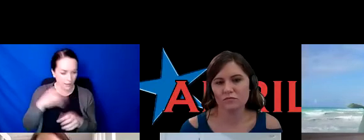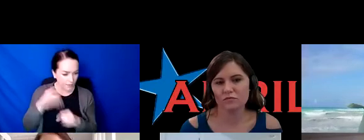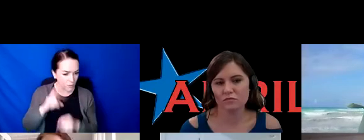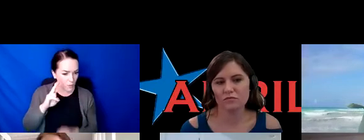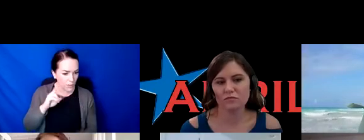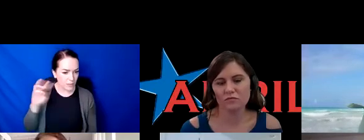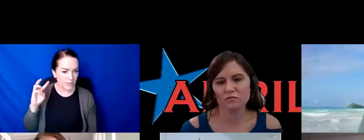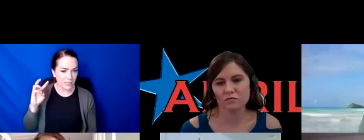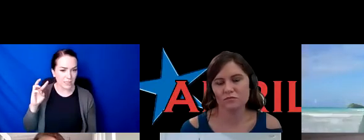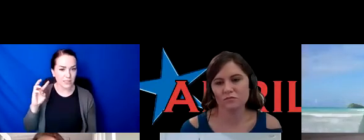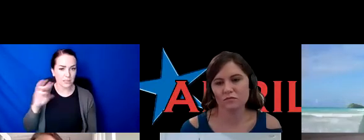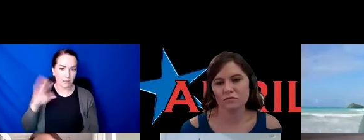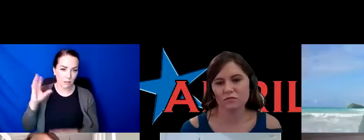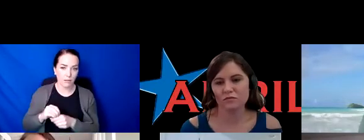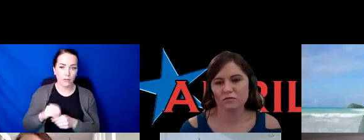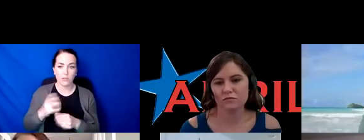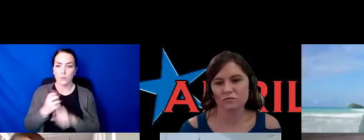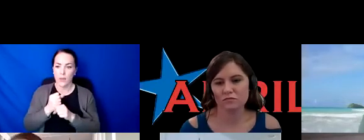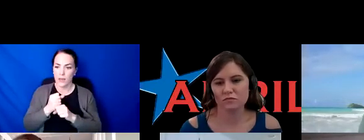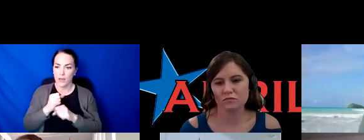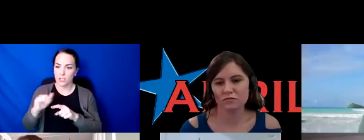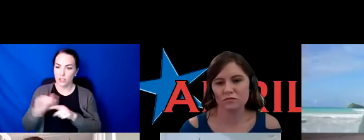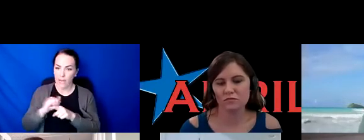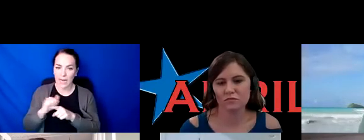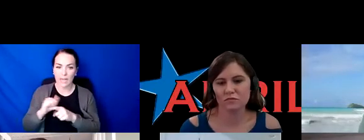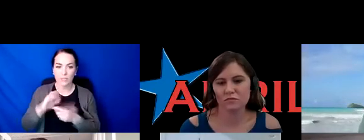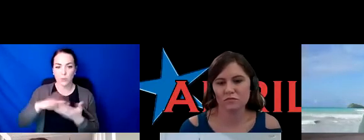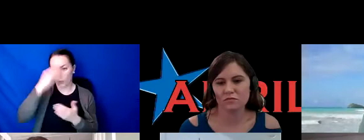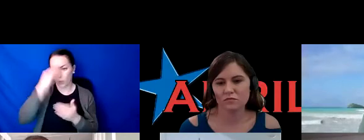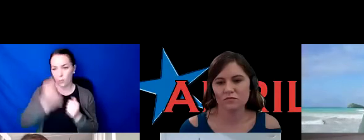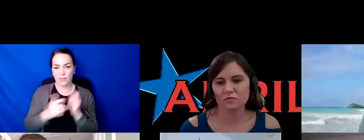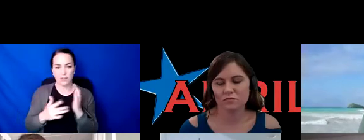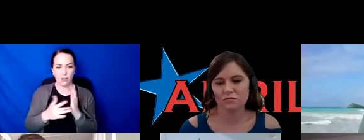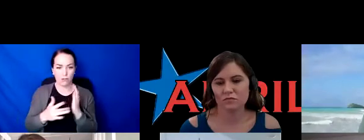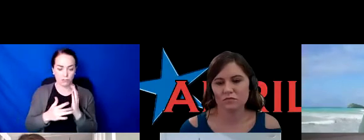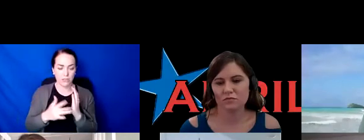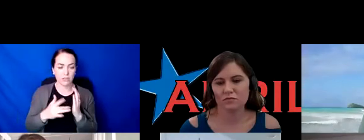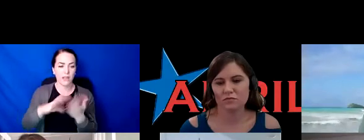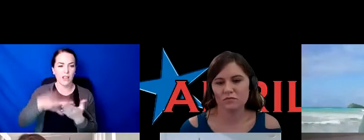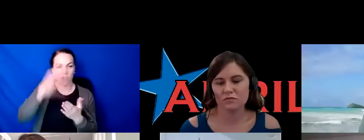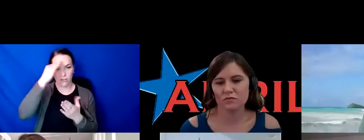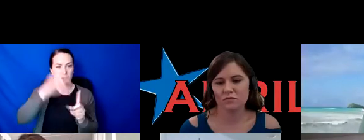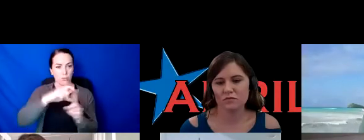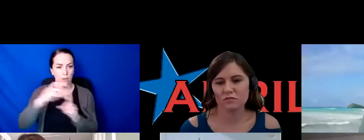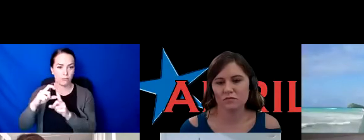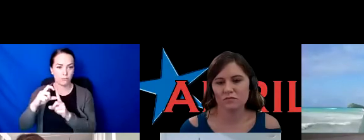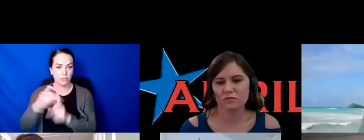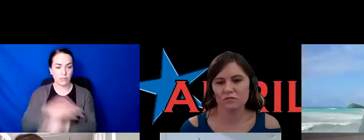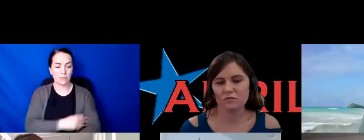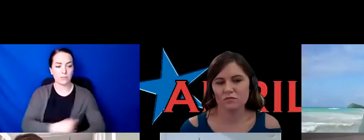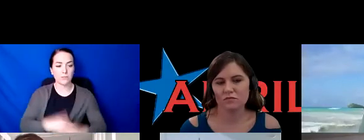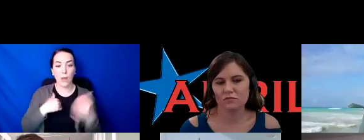get that training and to learn the technology and to learn the terminology. And so I still